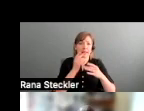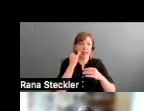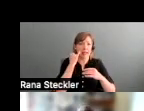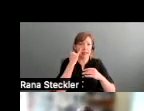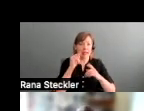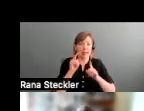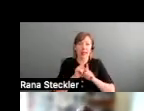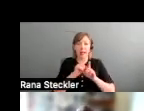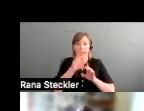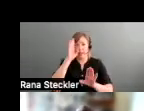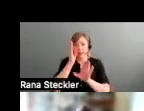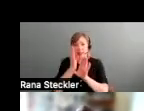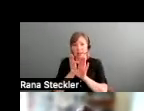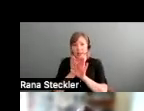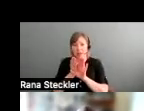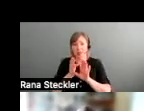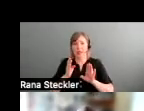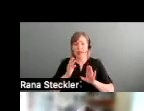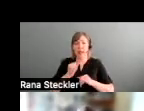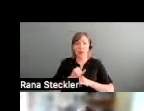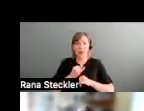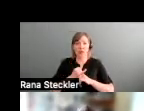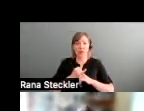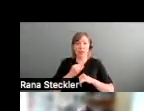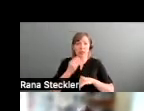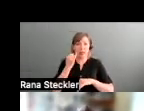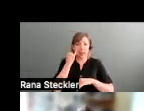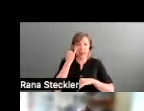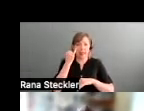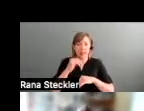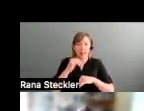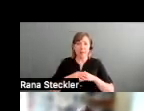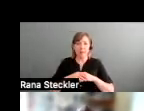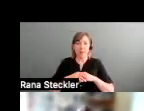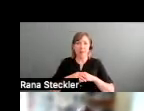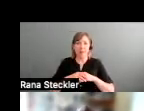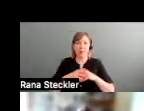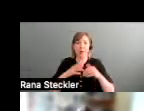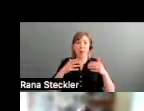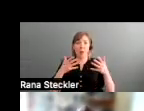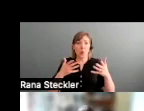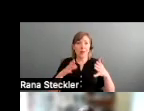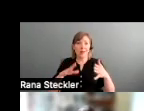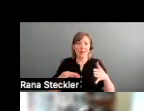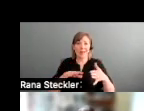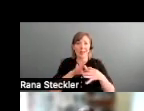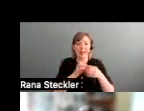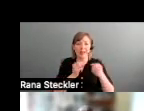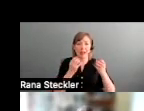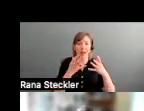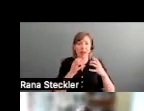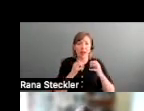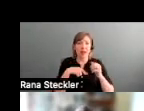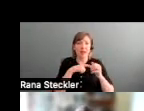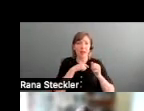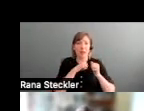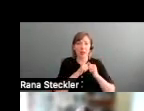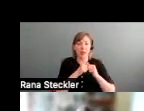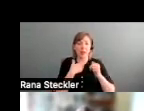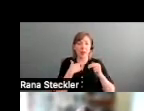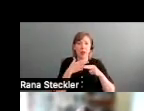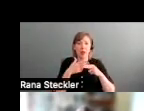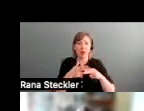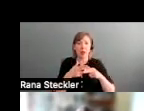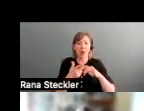the psychiatric and institutionalization sense. And what connects a lot of it together is what I call racial